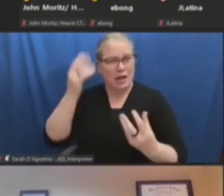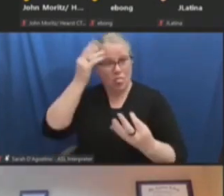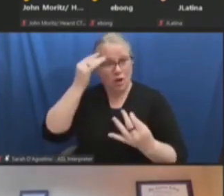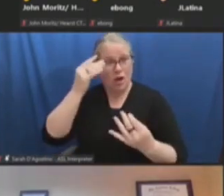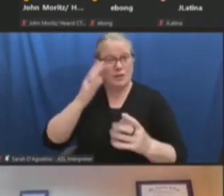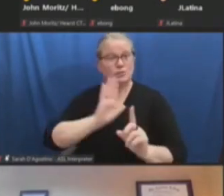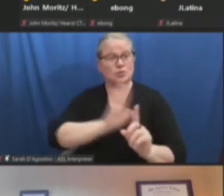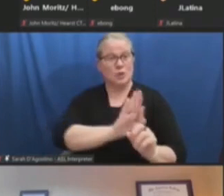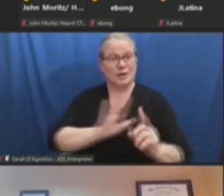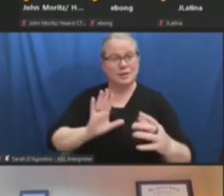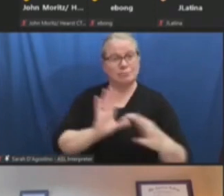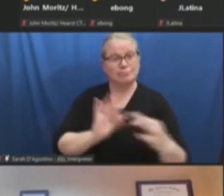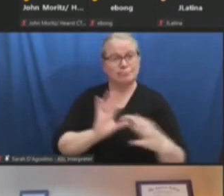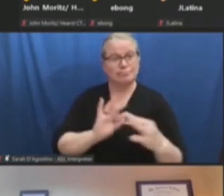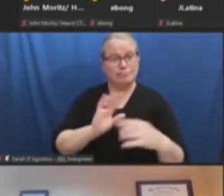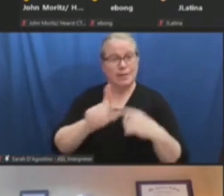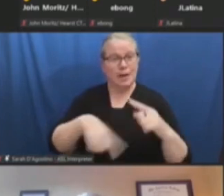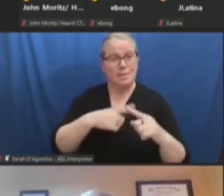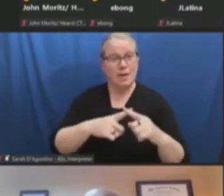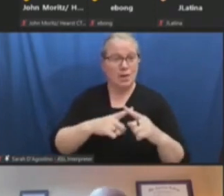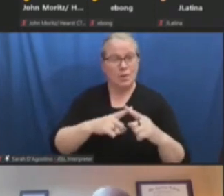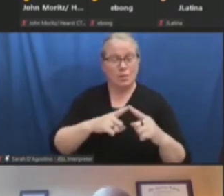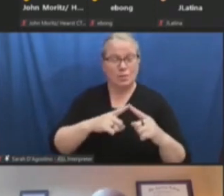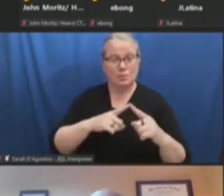things that he had to say.